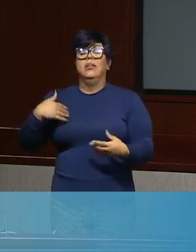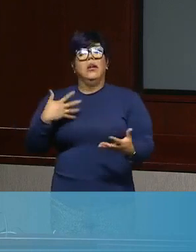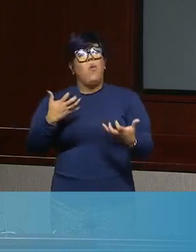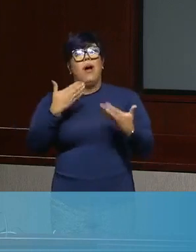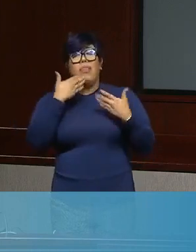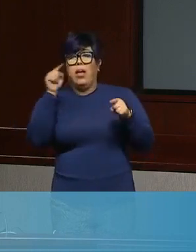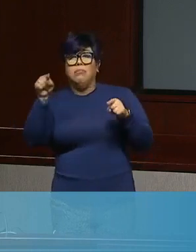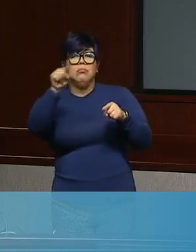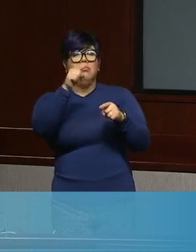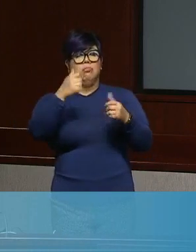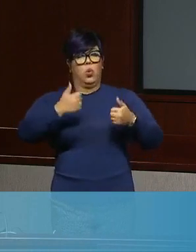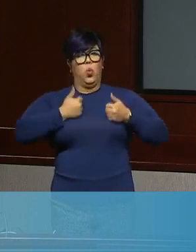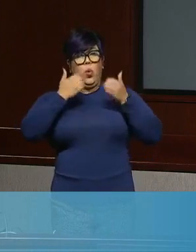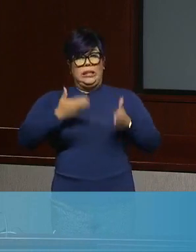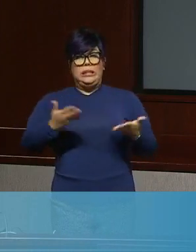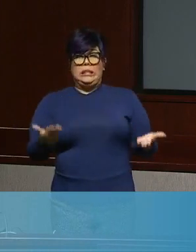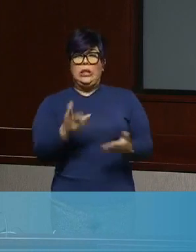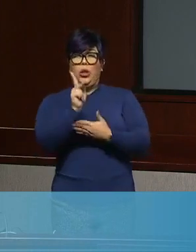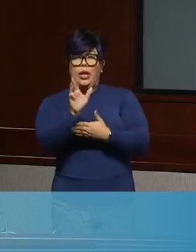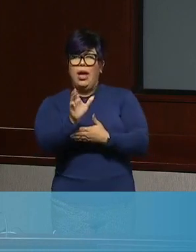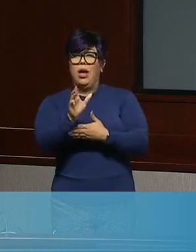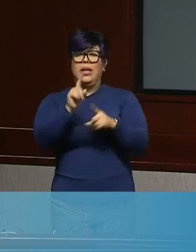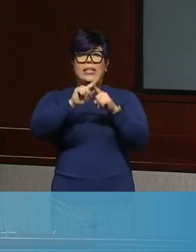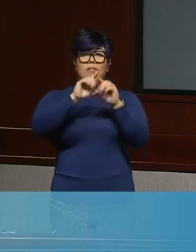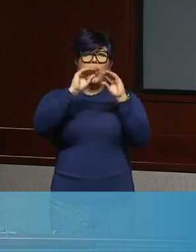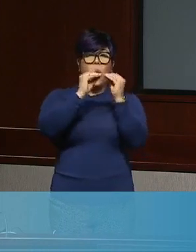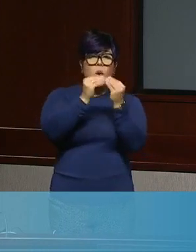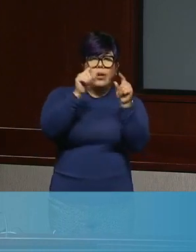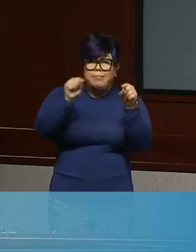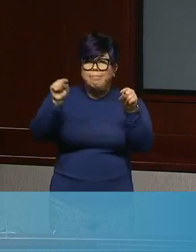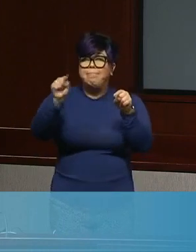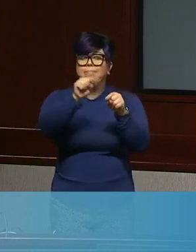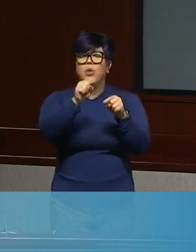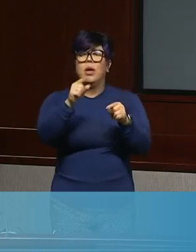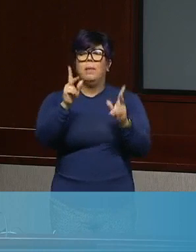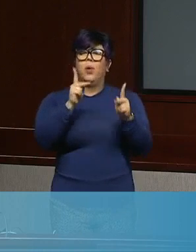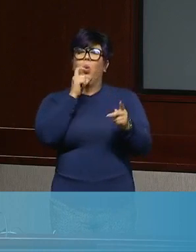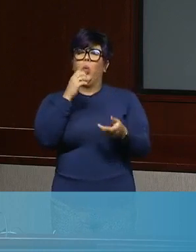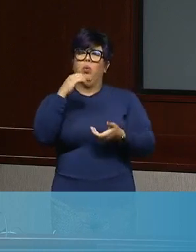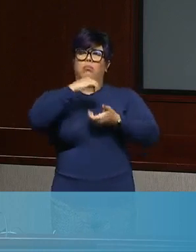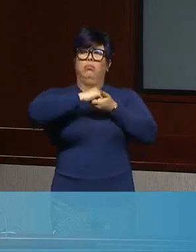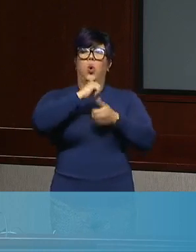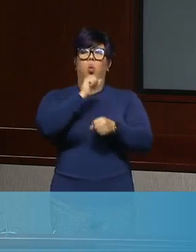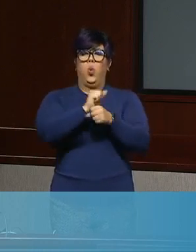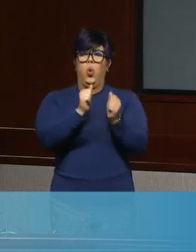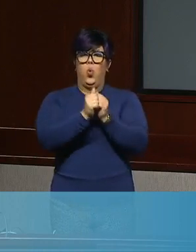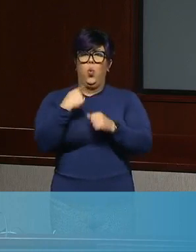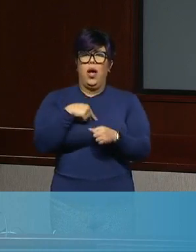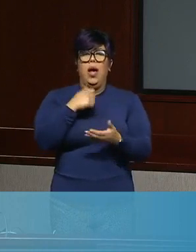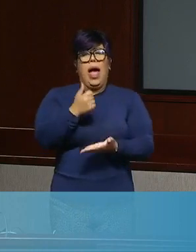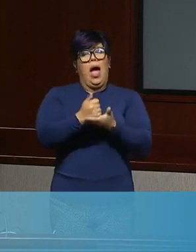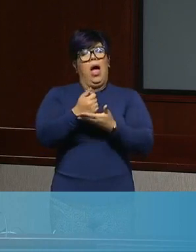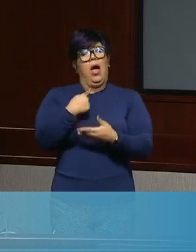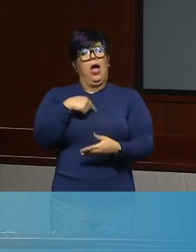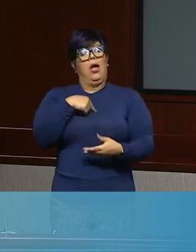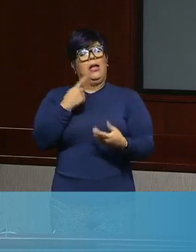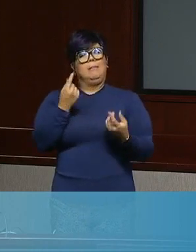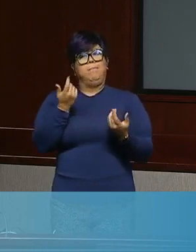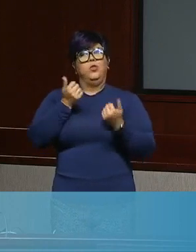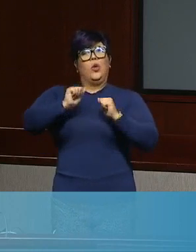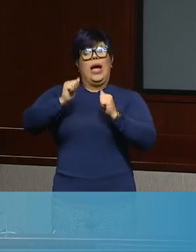those organizations in our community who have partnered with us over these past months to navigate this